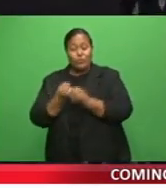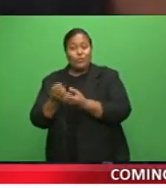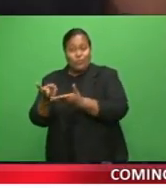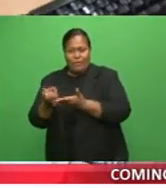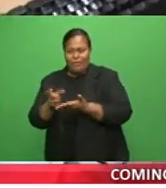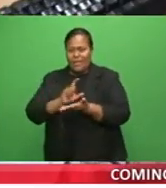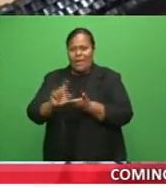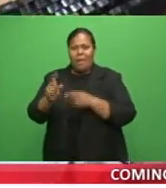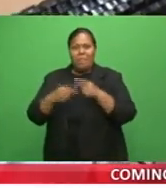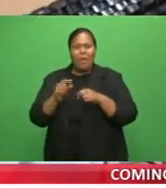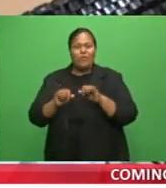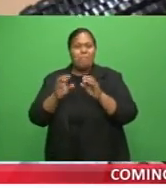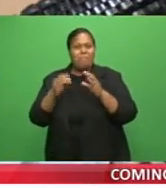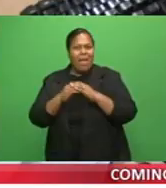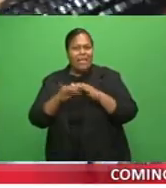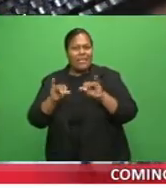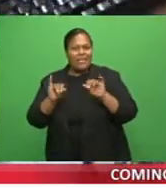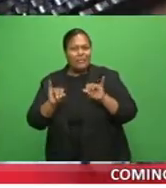clarifies bank issue.